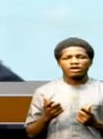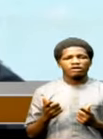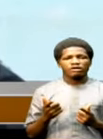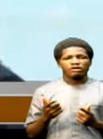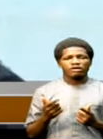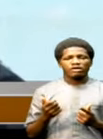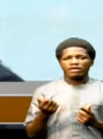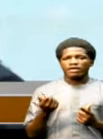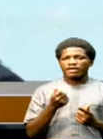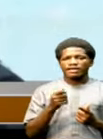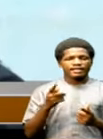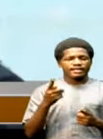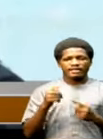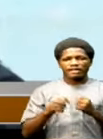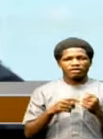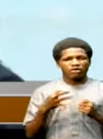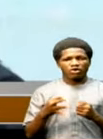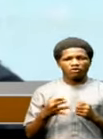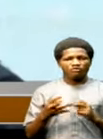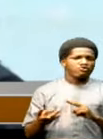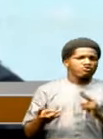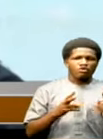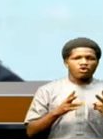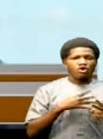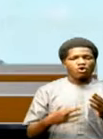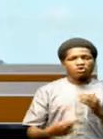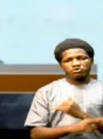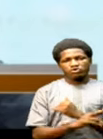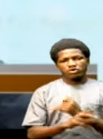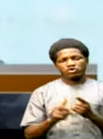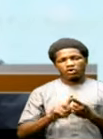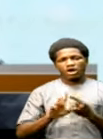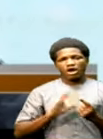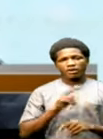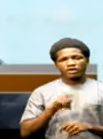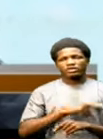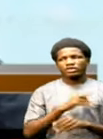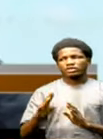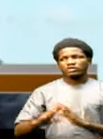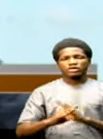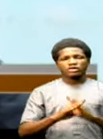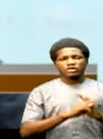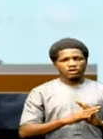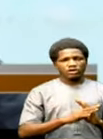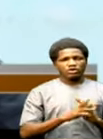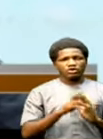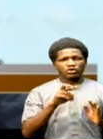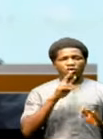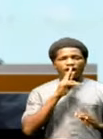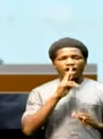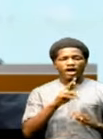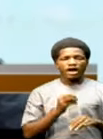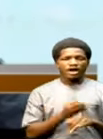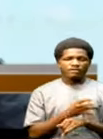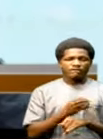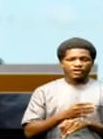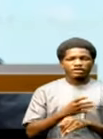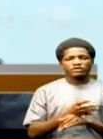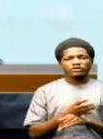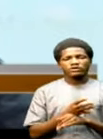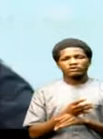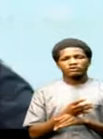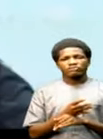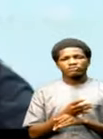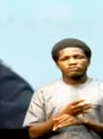incitement or any act designed to threaten our national security. They are therefore advised, in